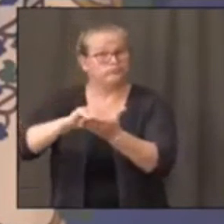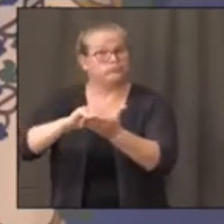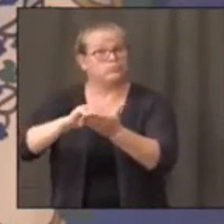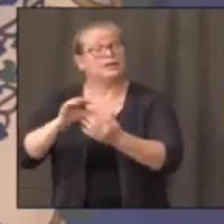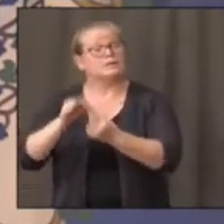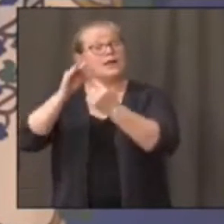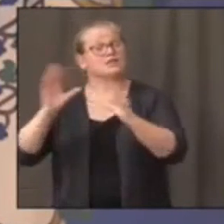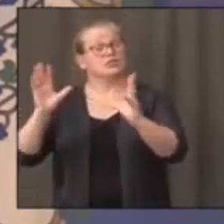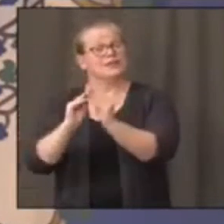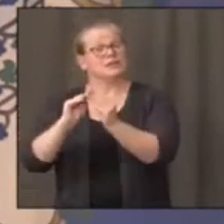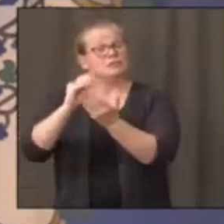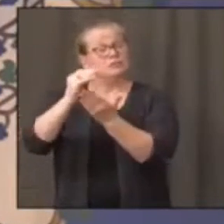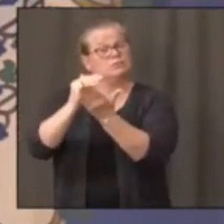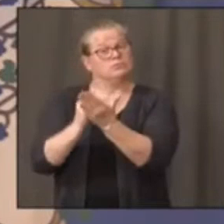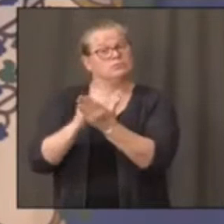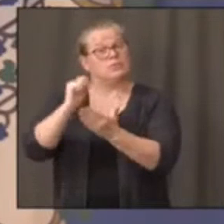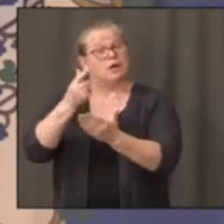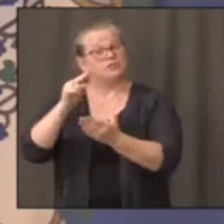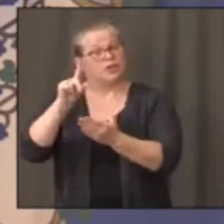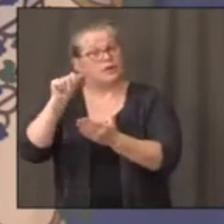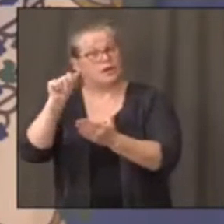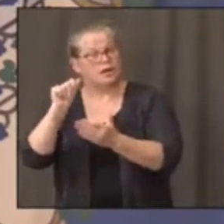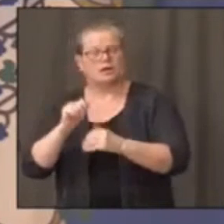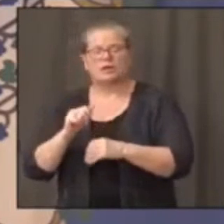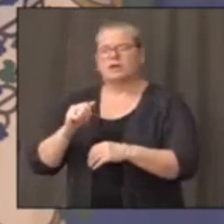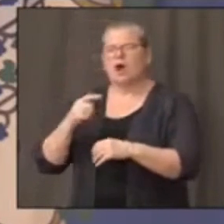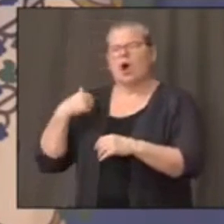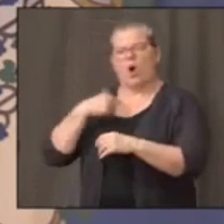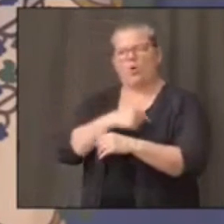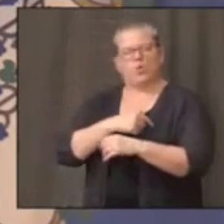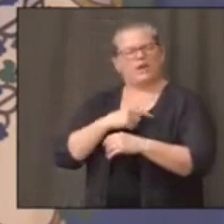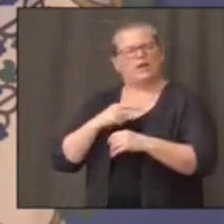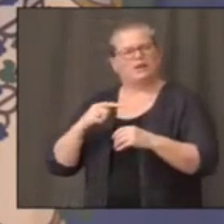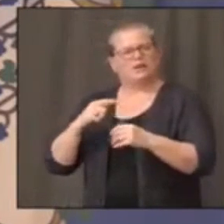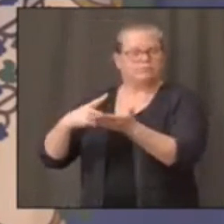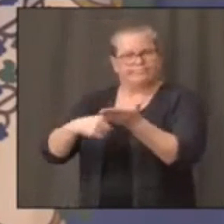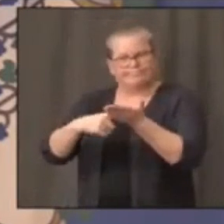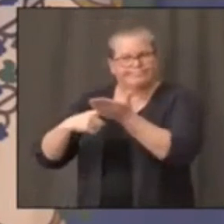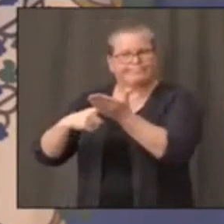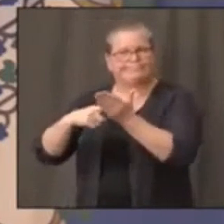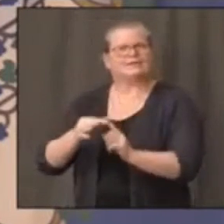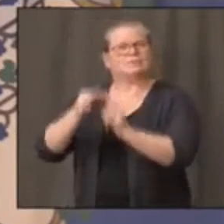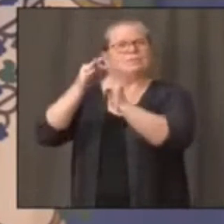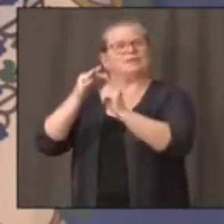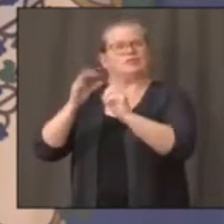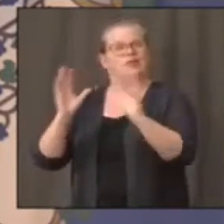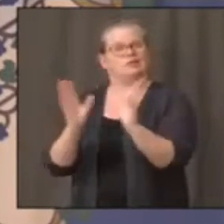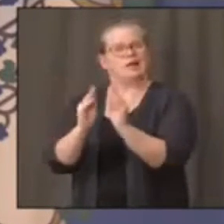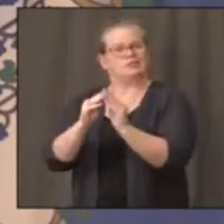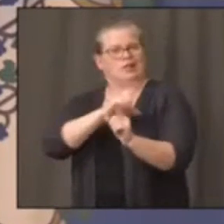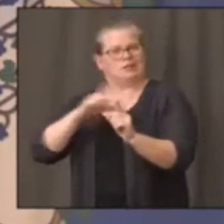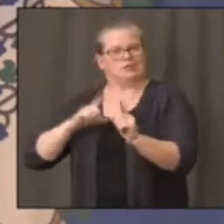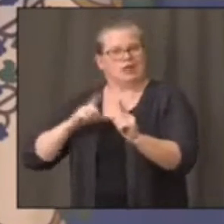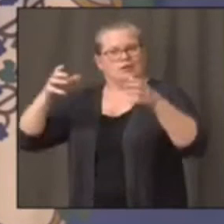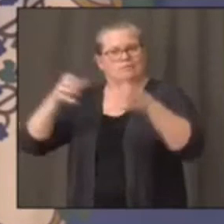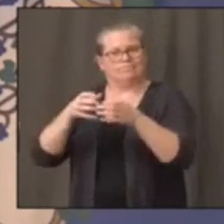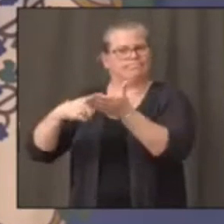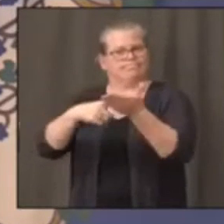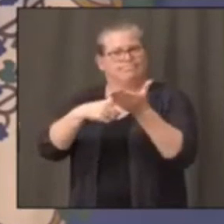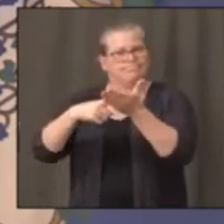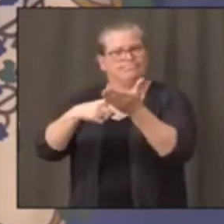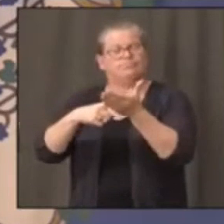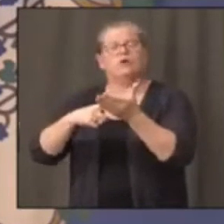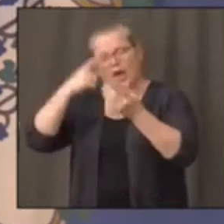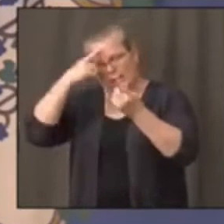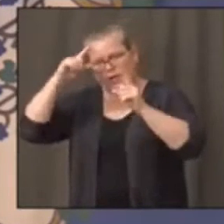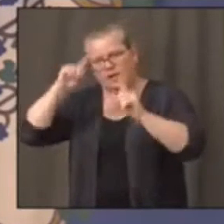we agreed together that we were going to focus on just the 4 items that we put forward. And my understanding is we're going to